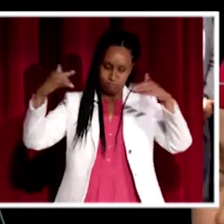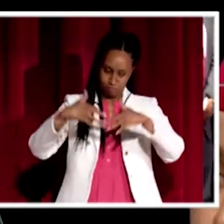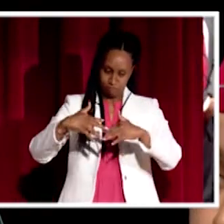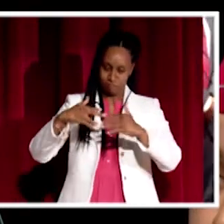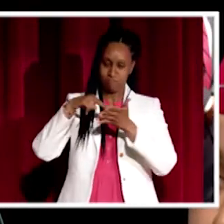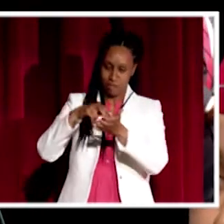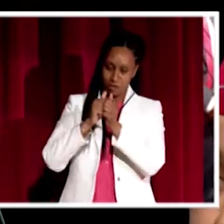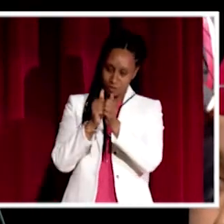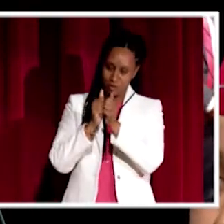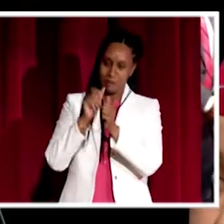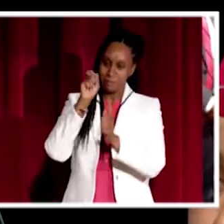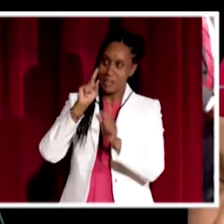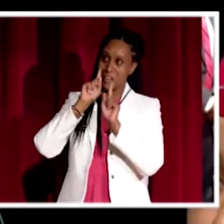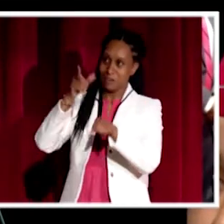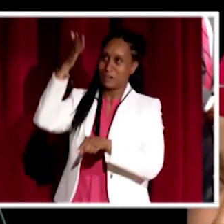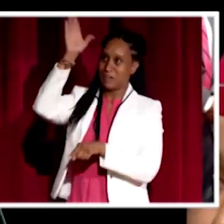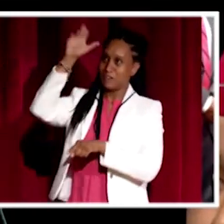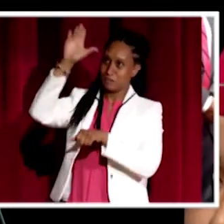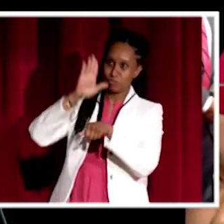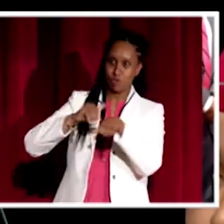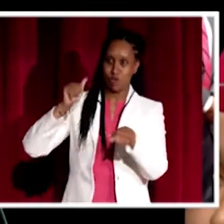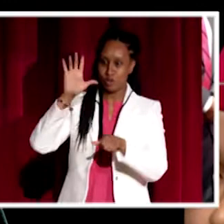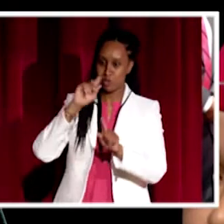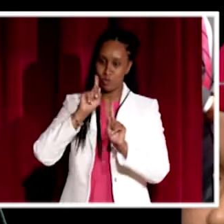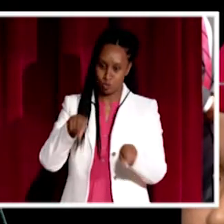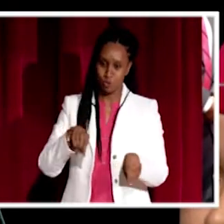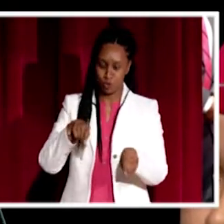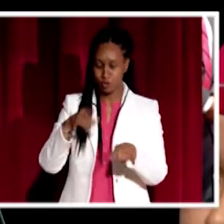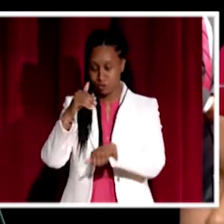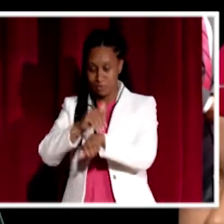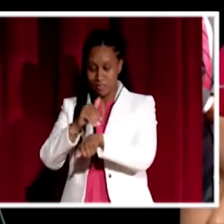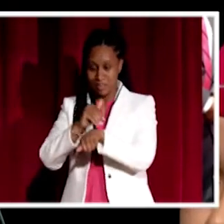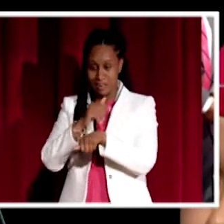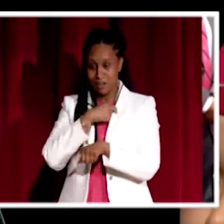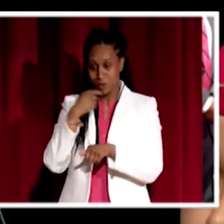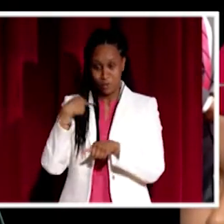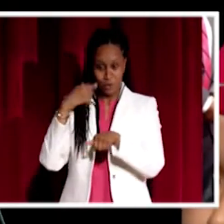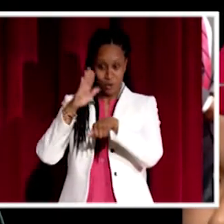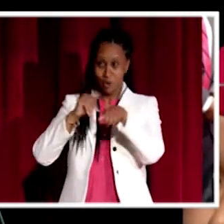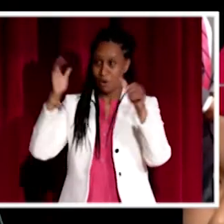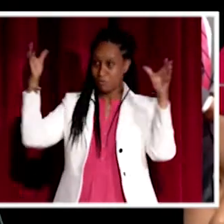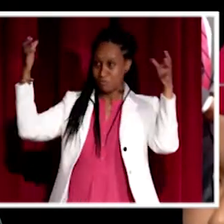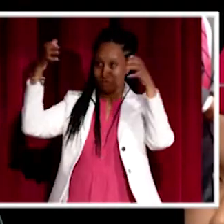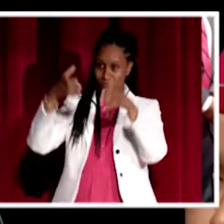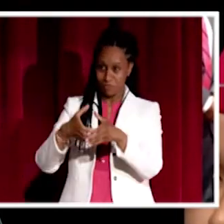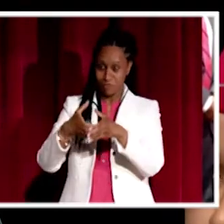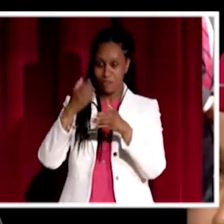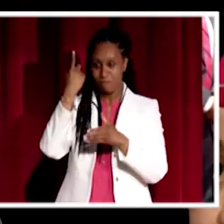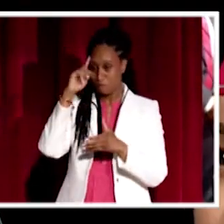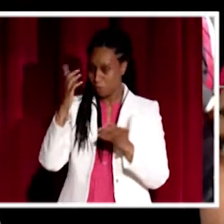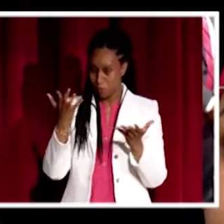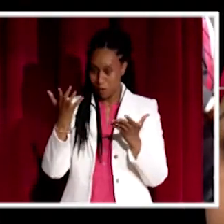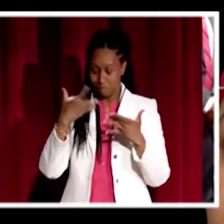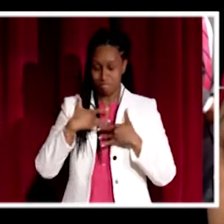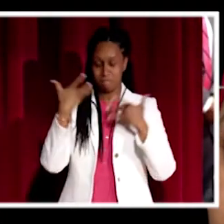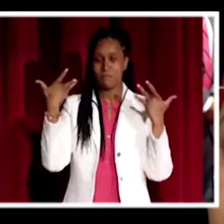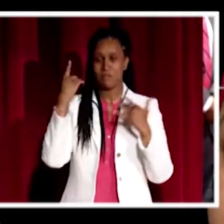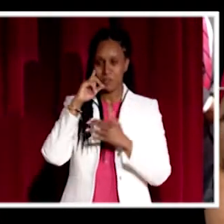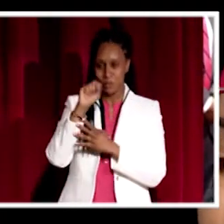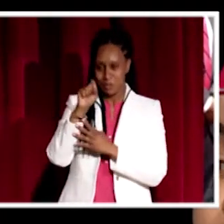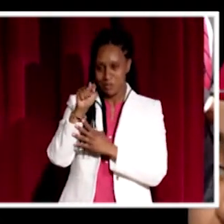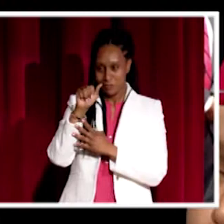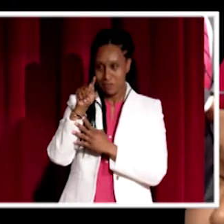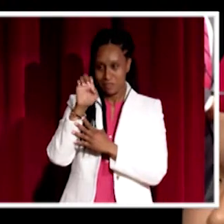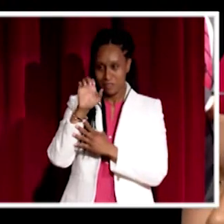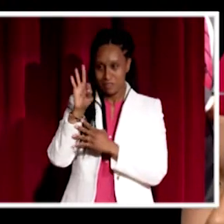together and to answer God's call. Vayikra, tonight we are called as we gather for the state of the district We are